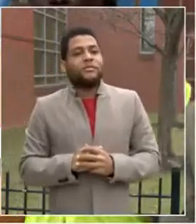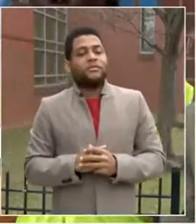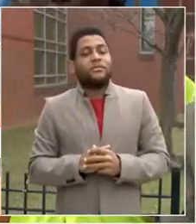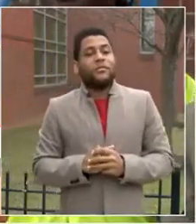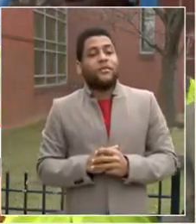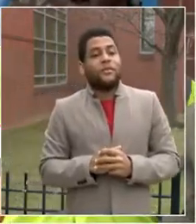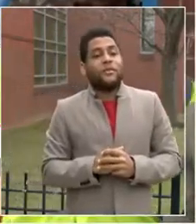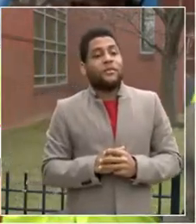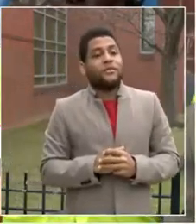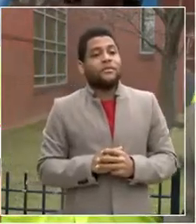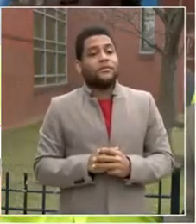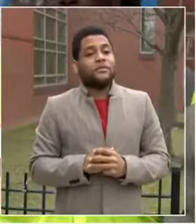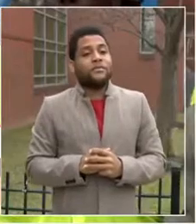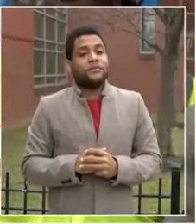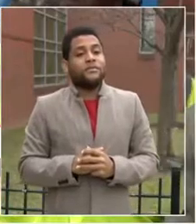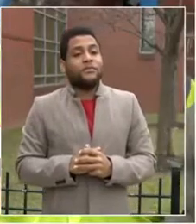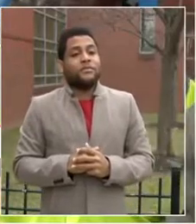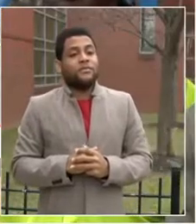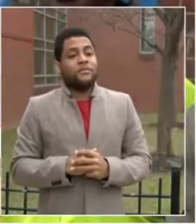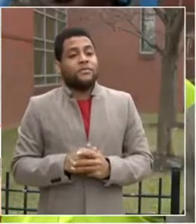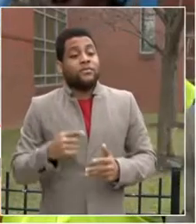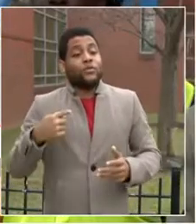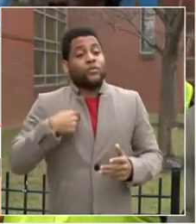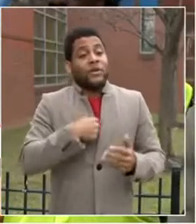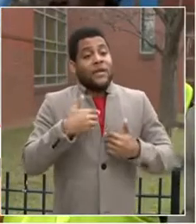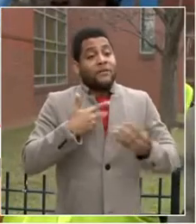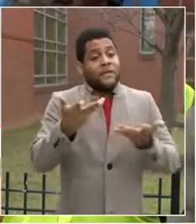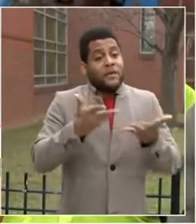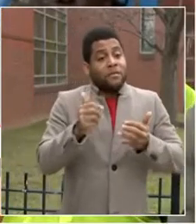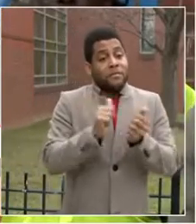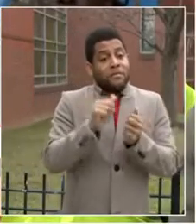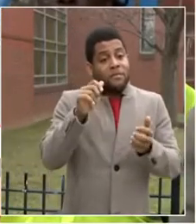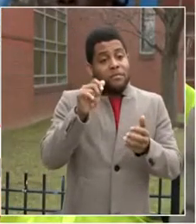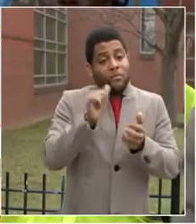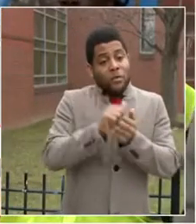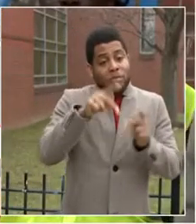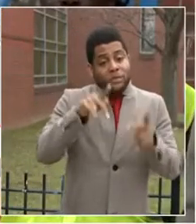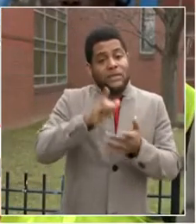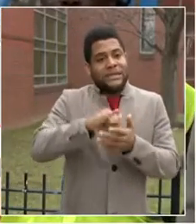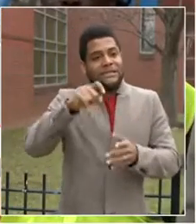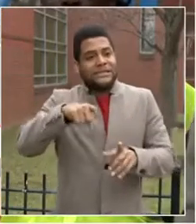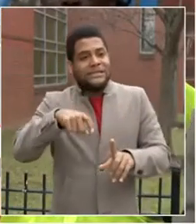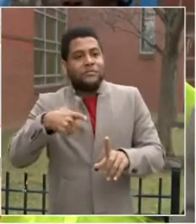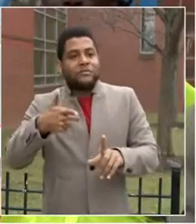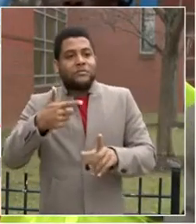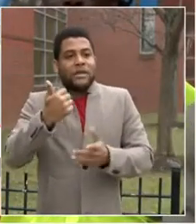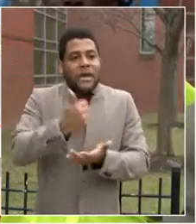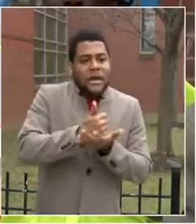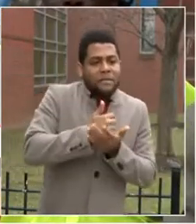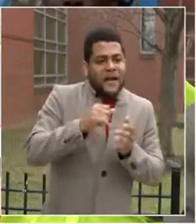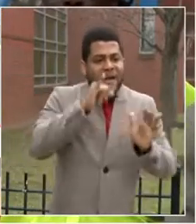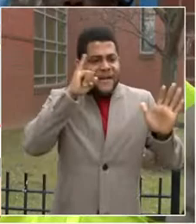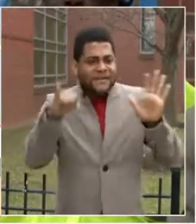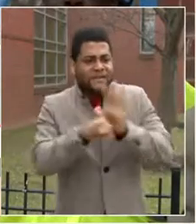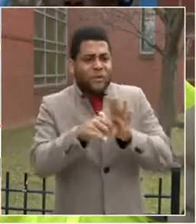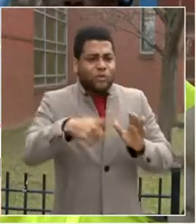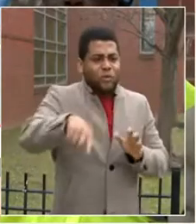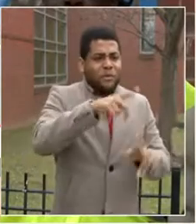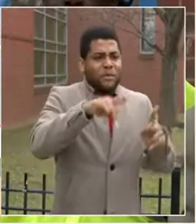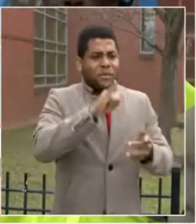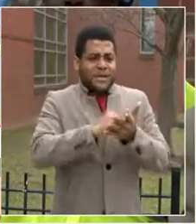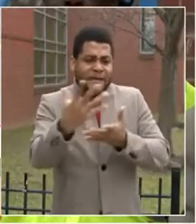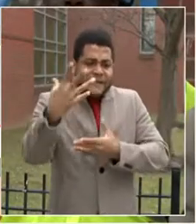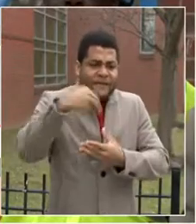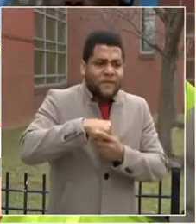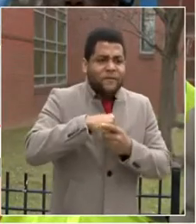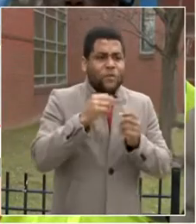We have engaged experts at the National Institute for Criminal Justice to help us identify those most likely to be involved or victims of